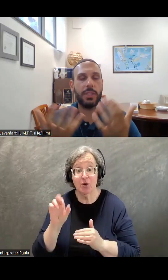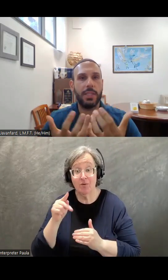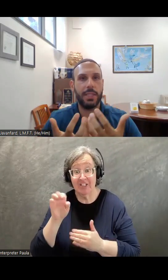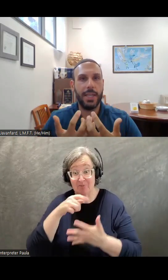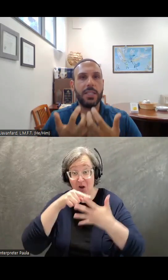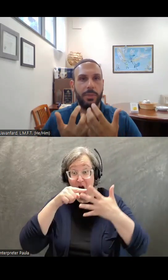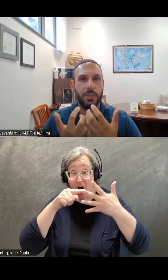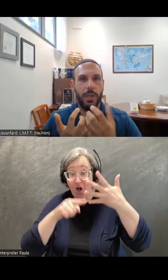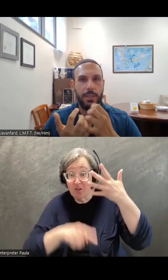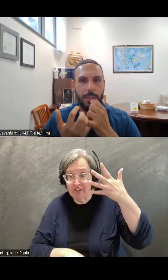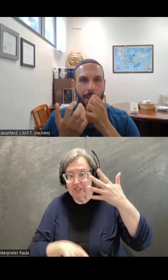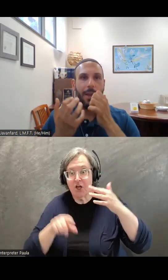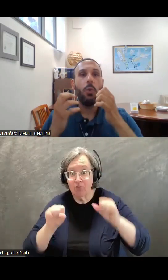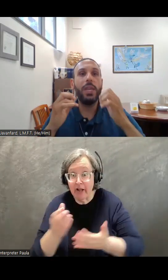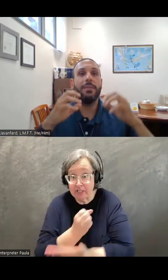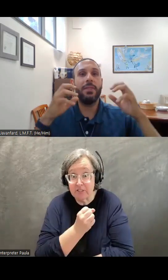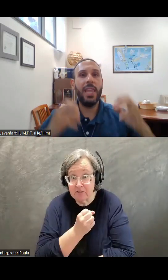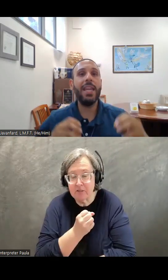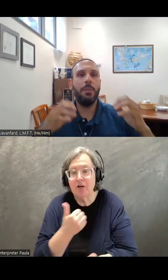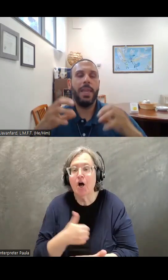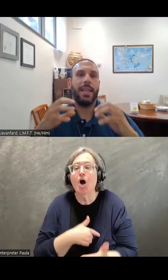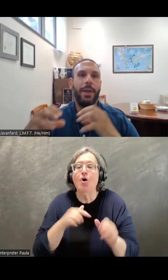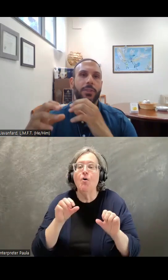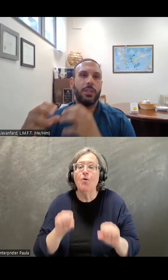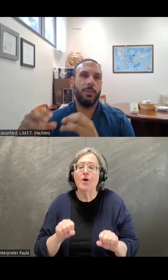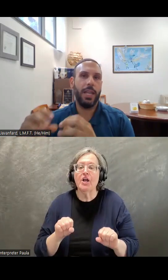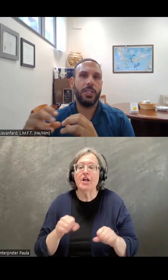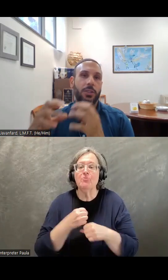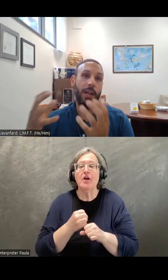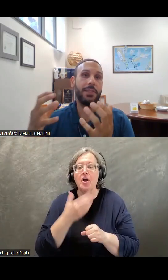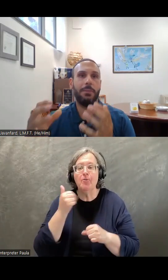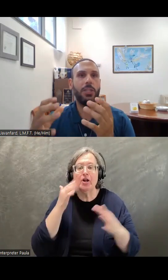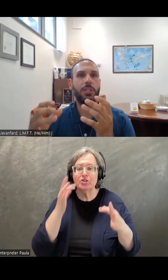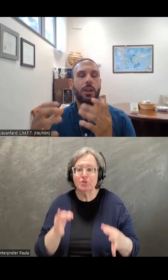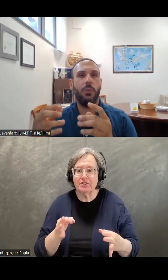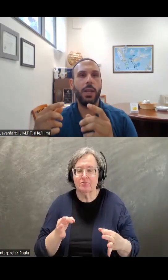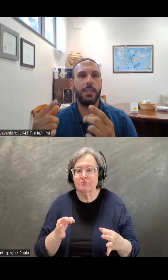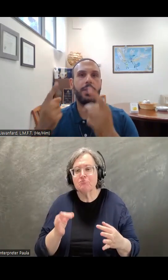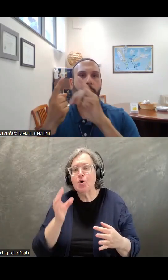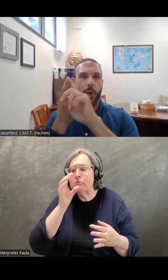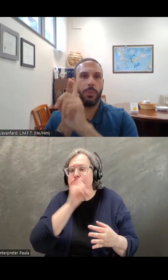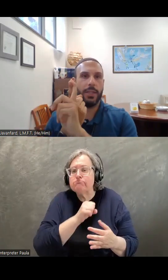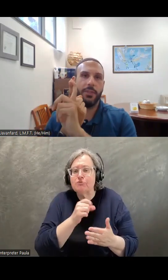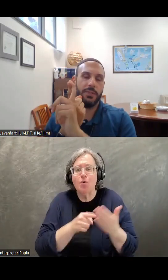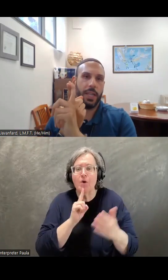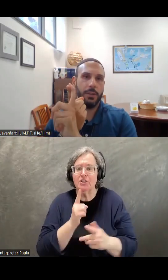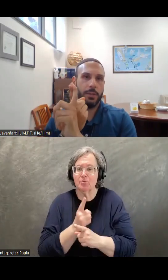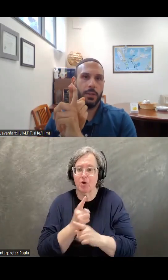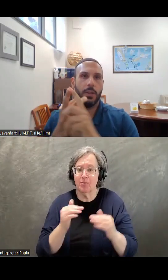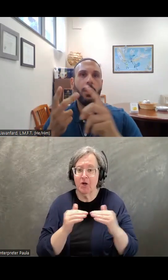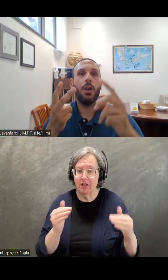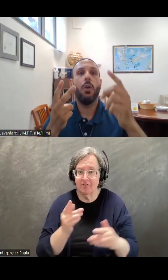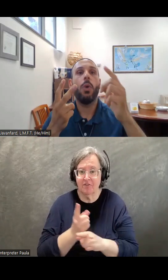of those things accessible to us, we can then make a better determination or an estimation of what is the appropriate level of